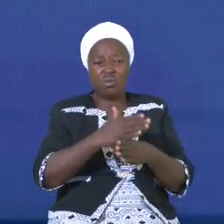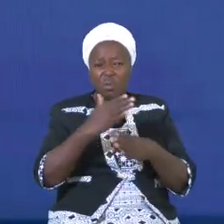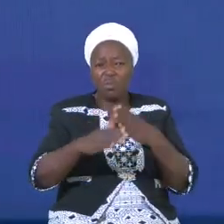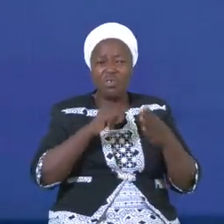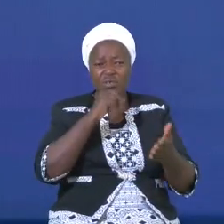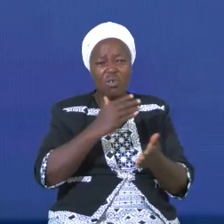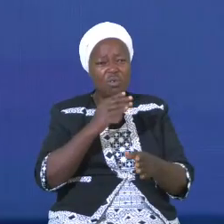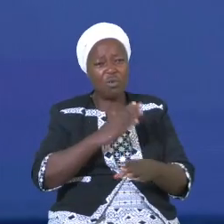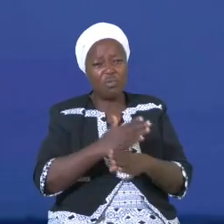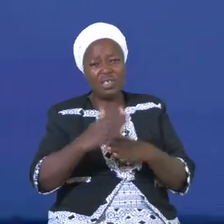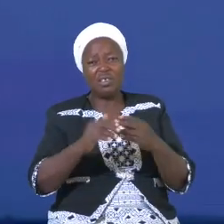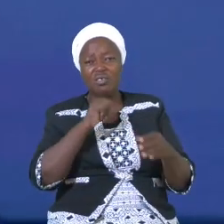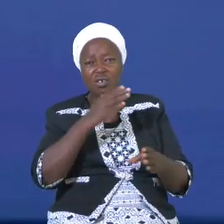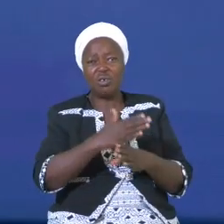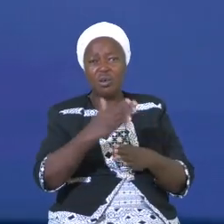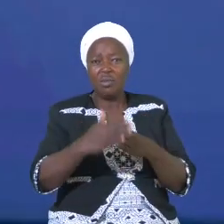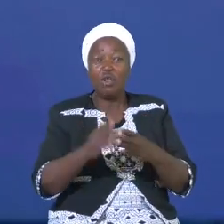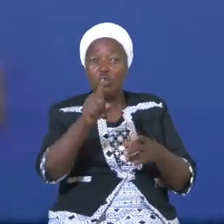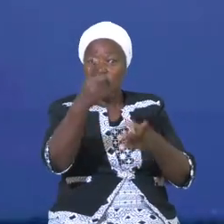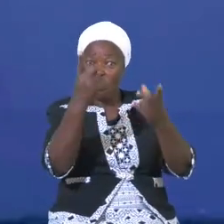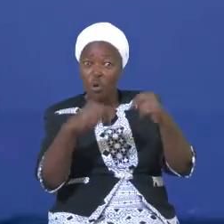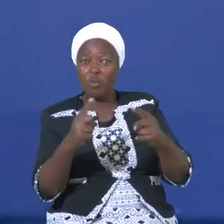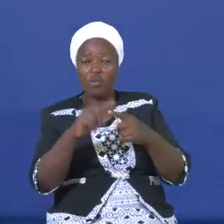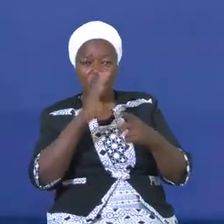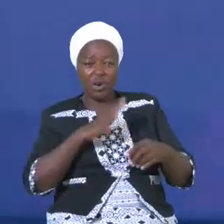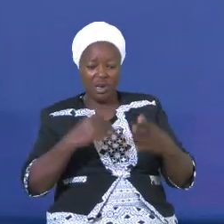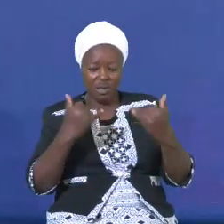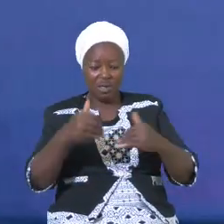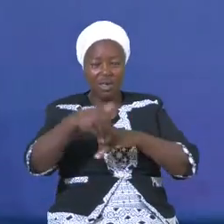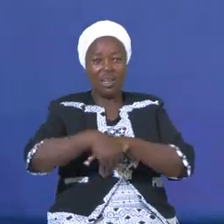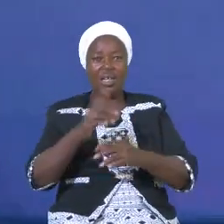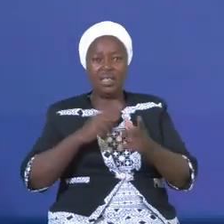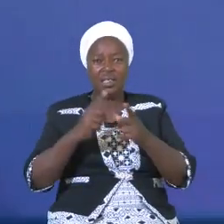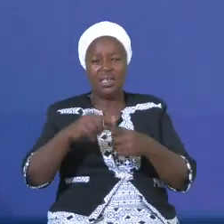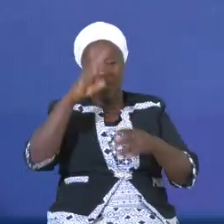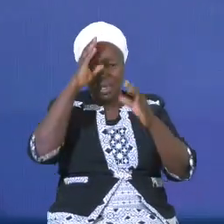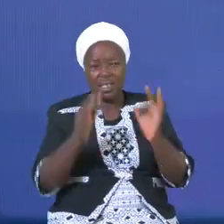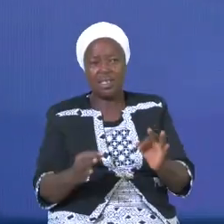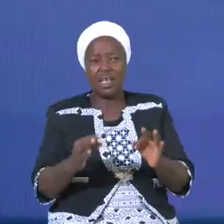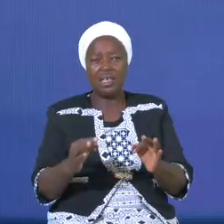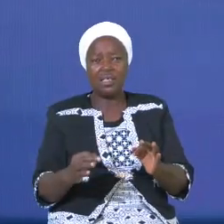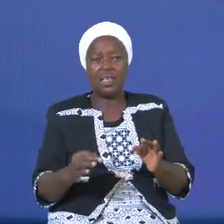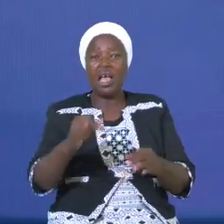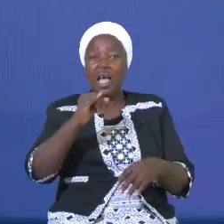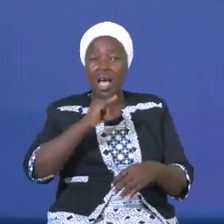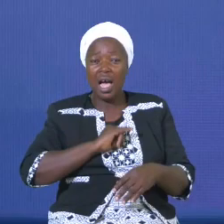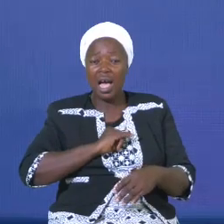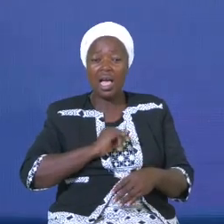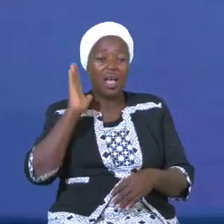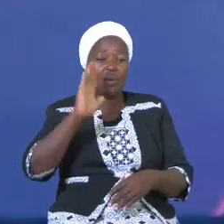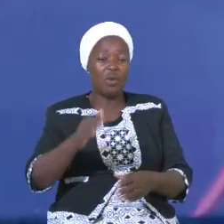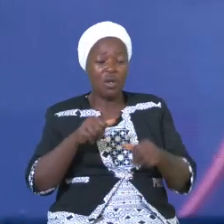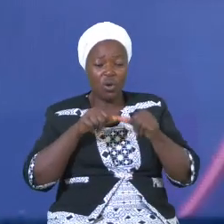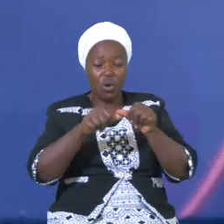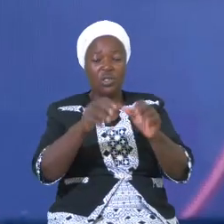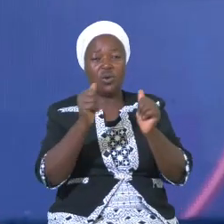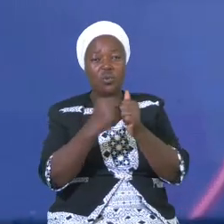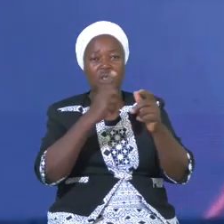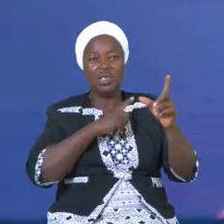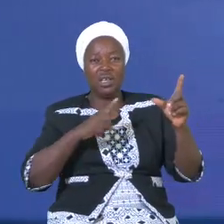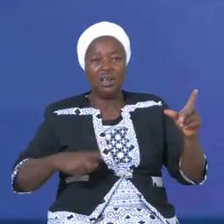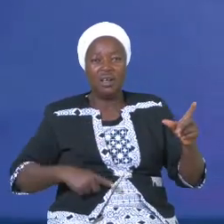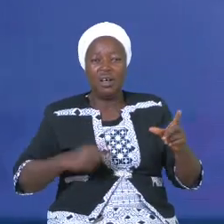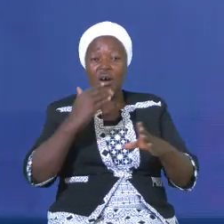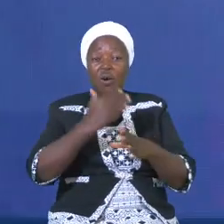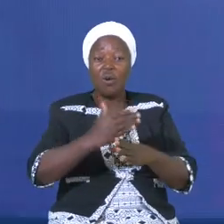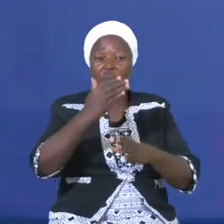incomplete come to christ tonight and then make up your mind i will continue of the lord completeness